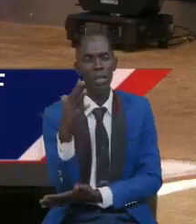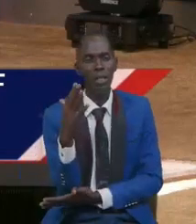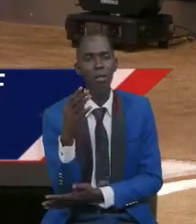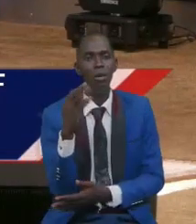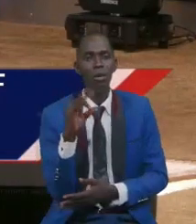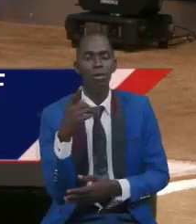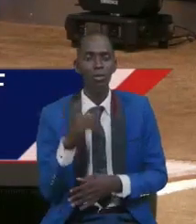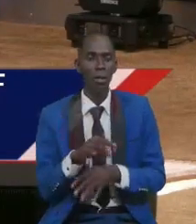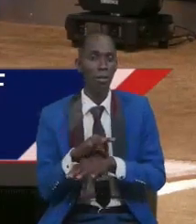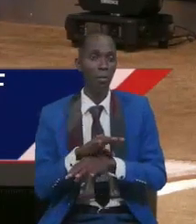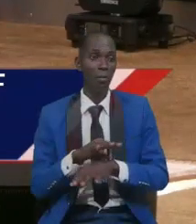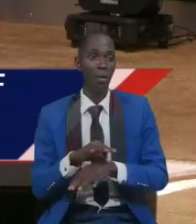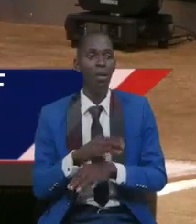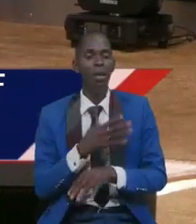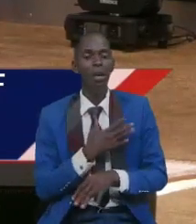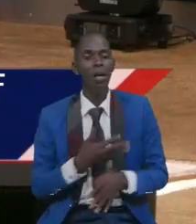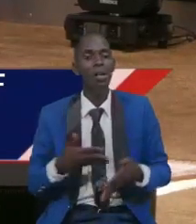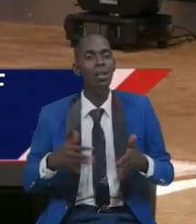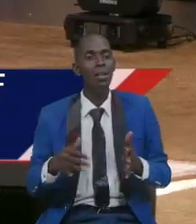the field, and